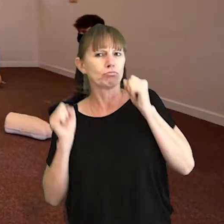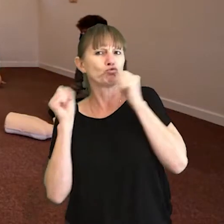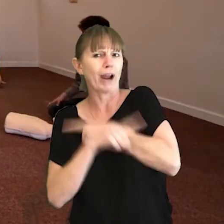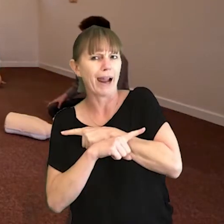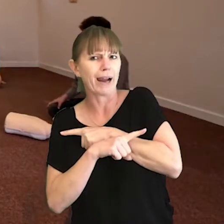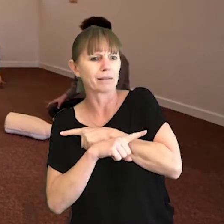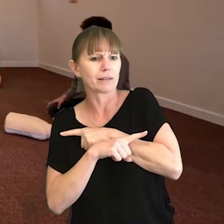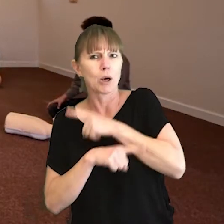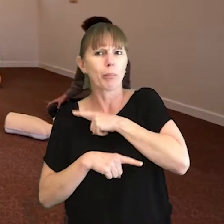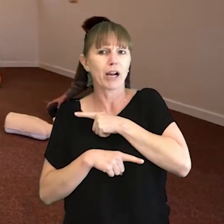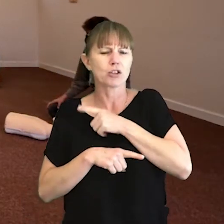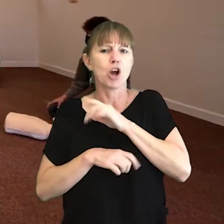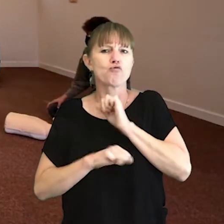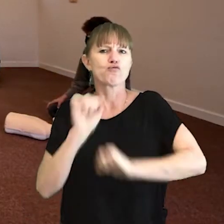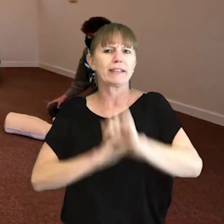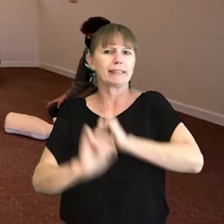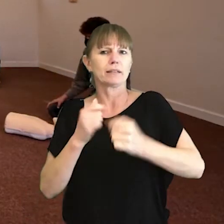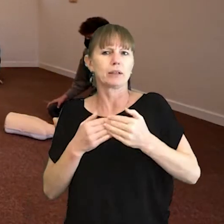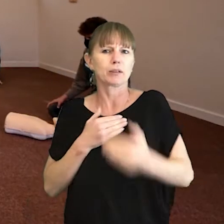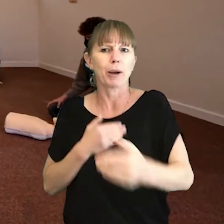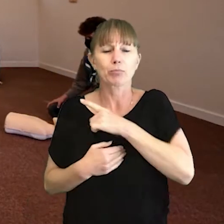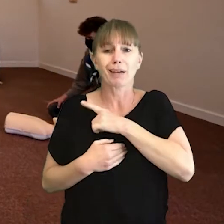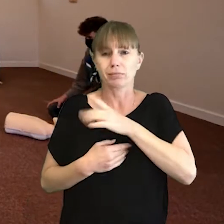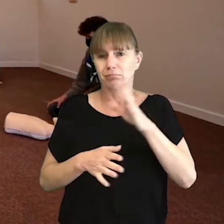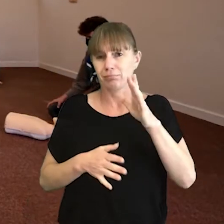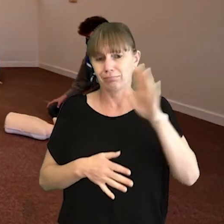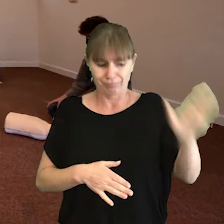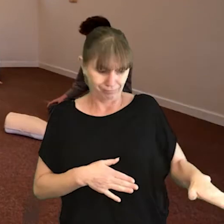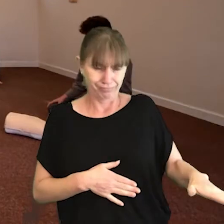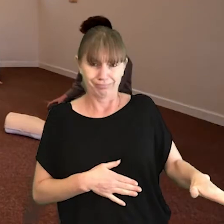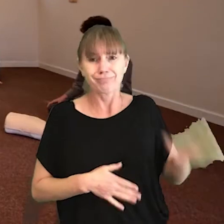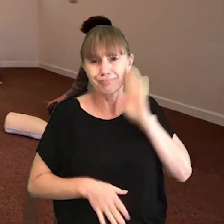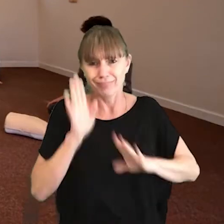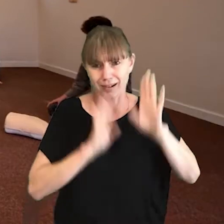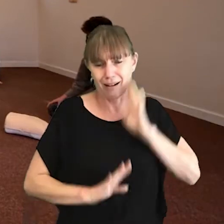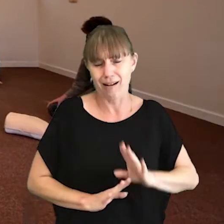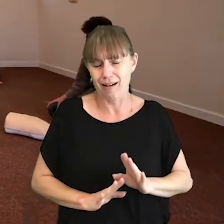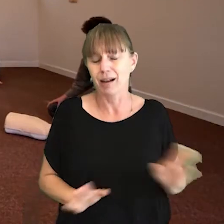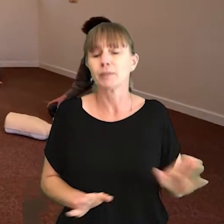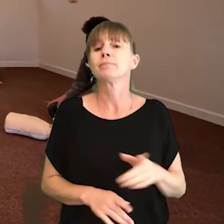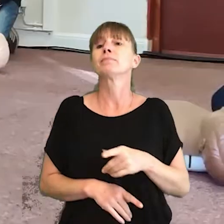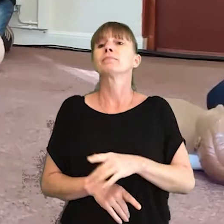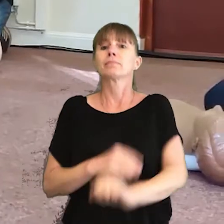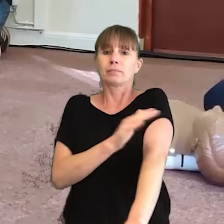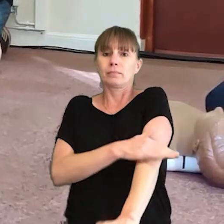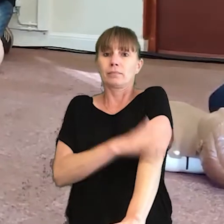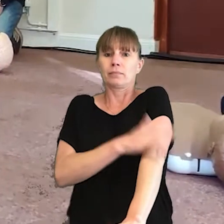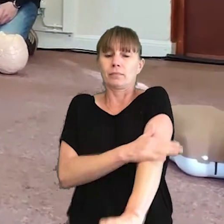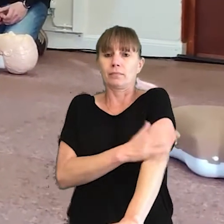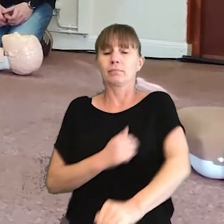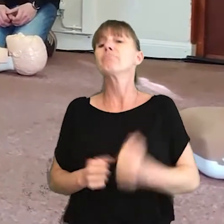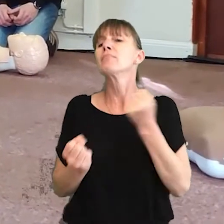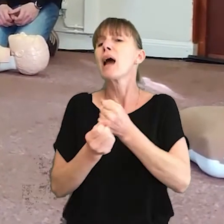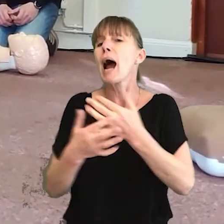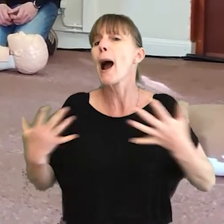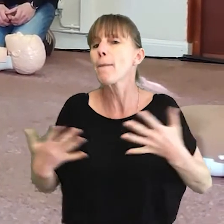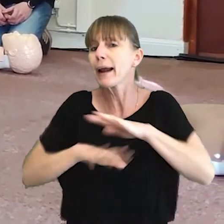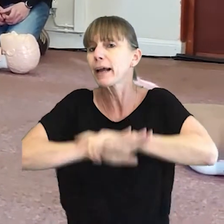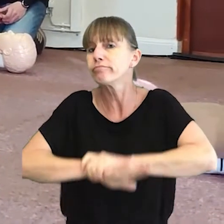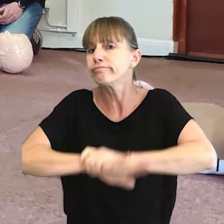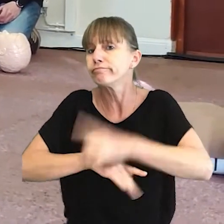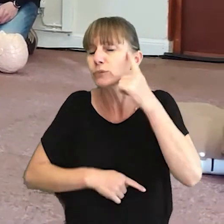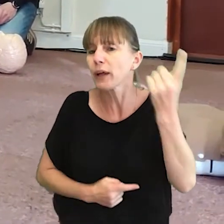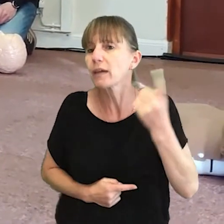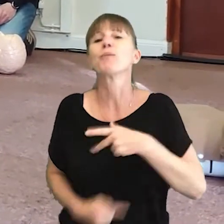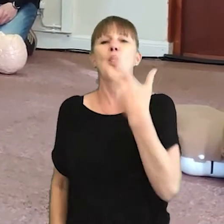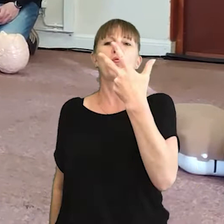strange because there's not as much resistance as on these. Again, close into the casualty, straight arm, and how many do you think I'm doing?